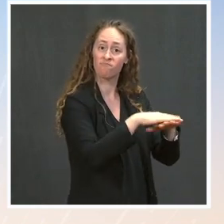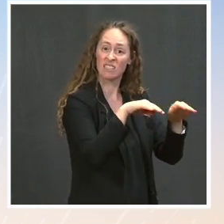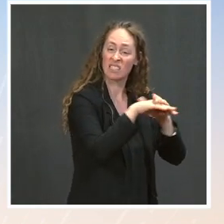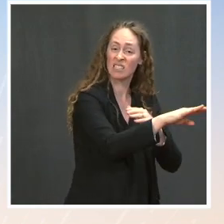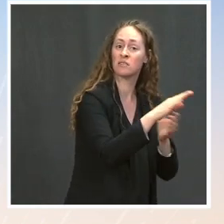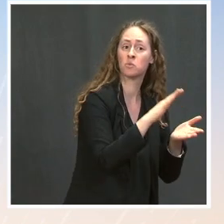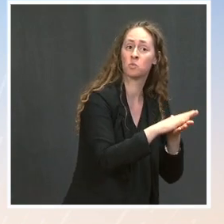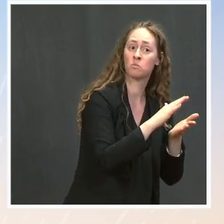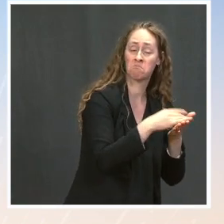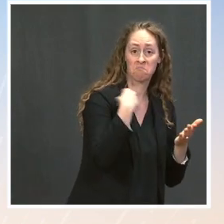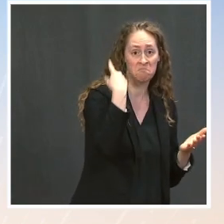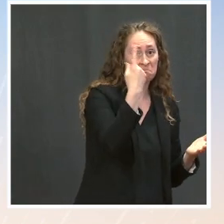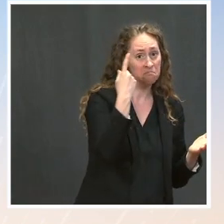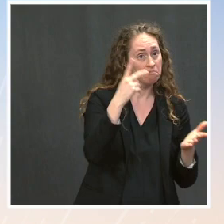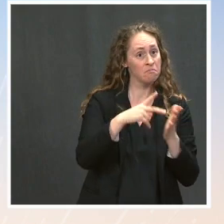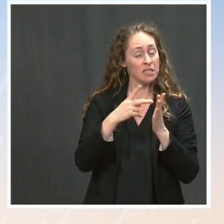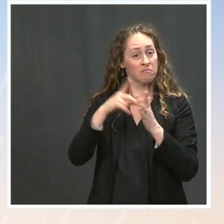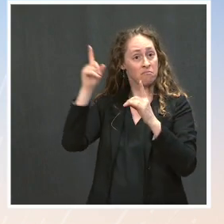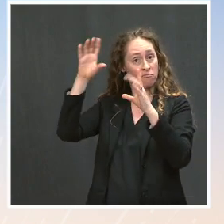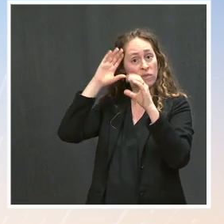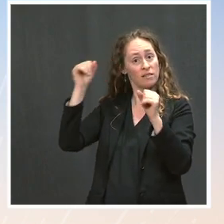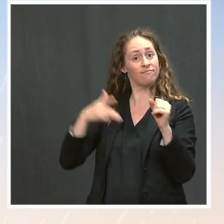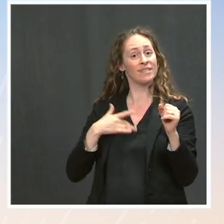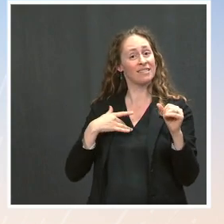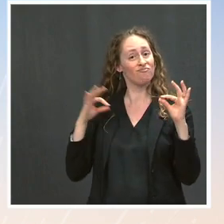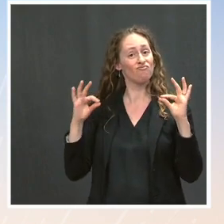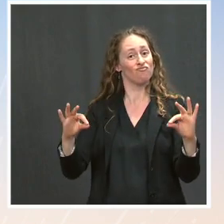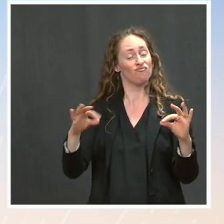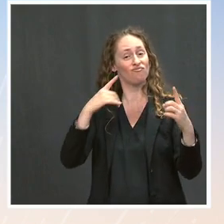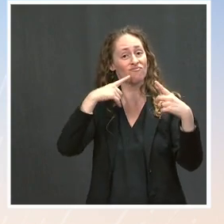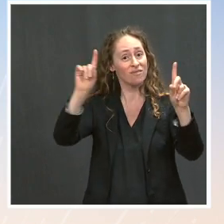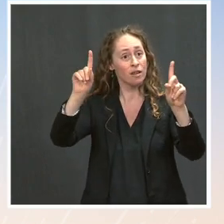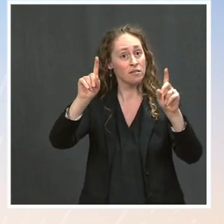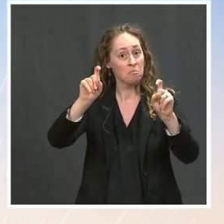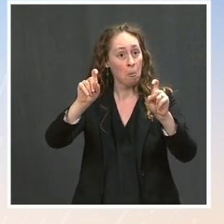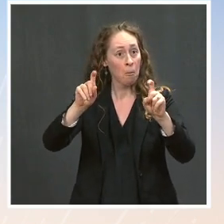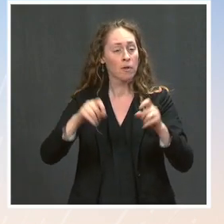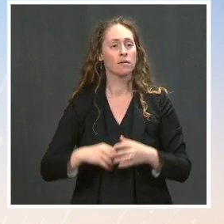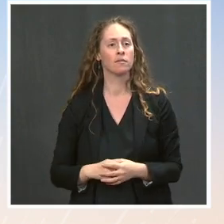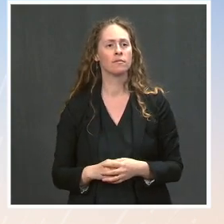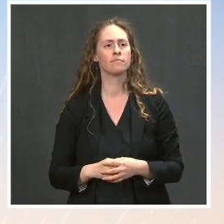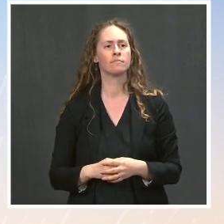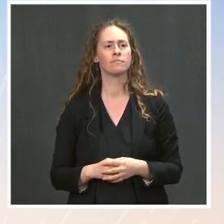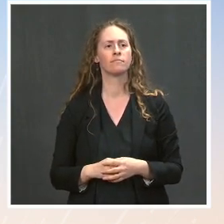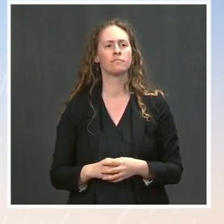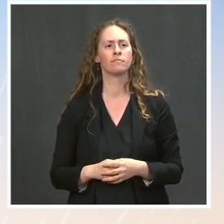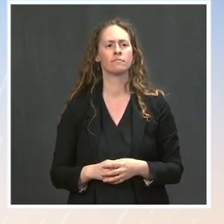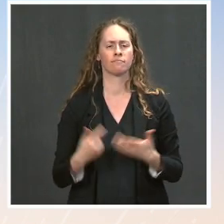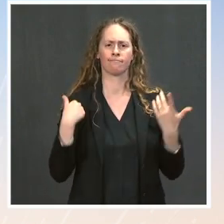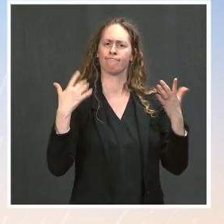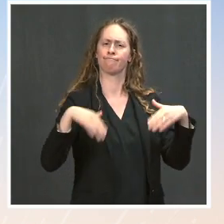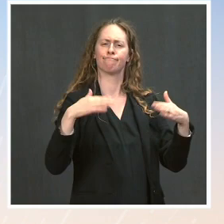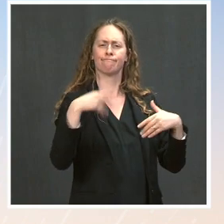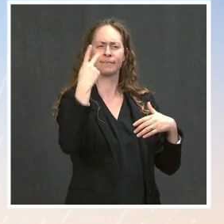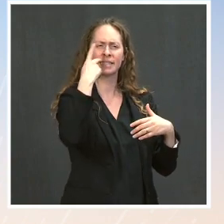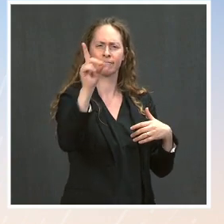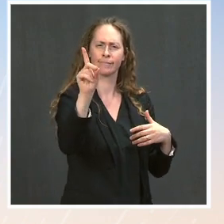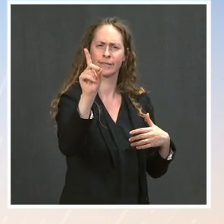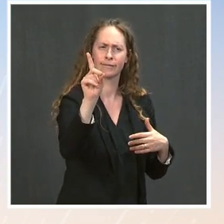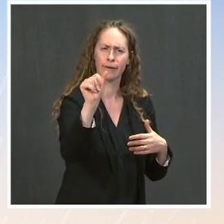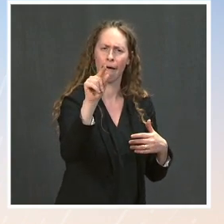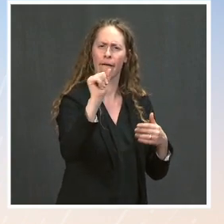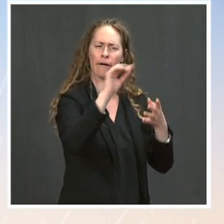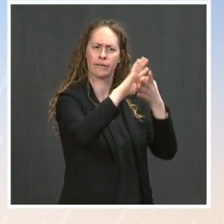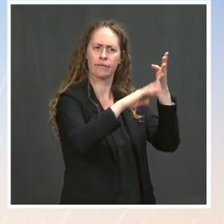week? Well, I don't think we've seen data since the early April data that was reflective of February. So the data is quite